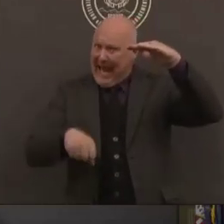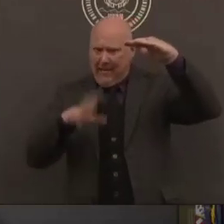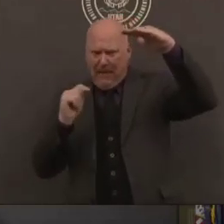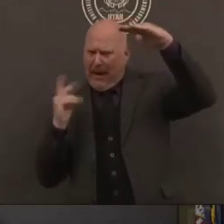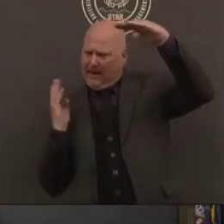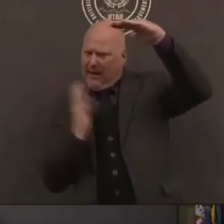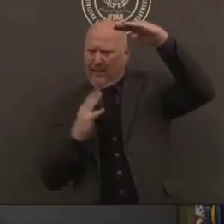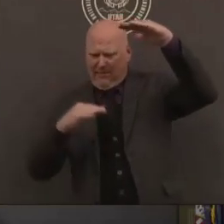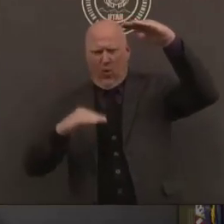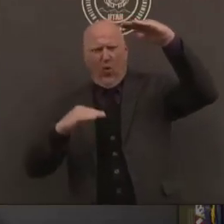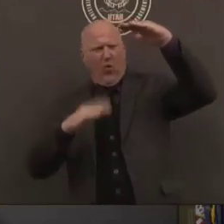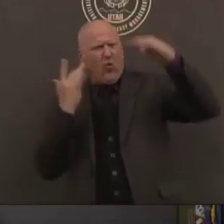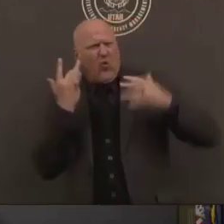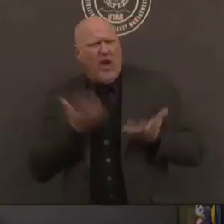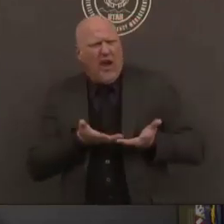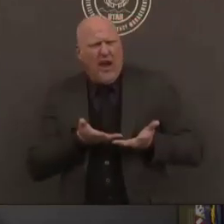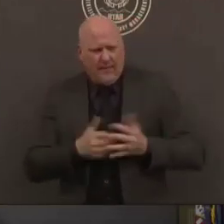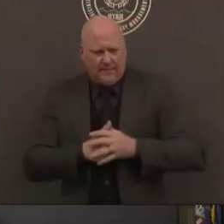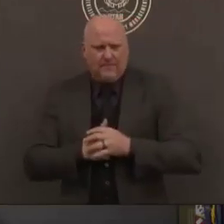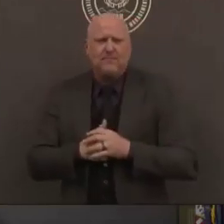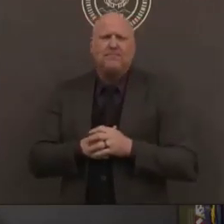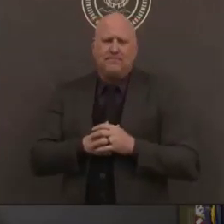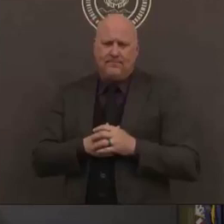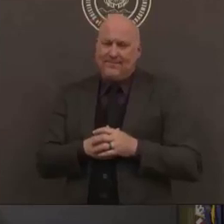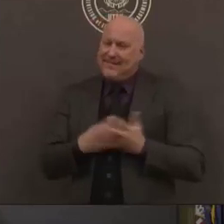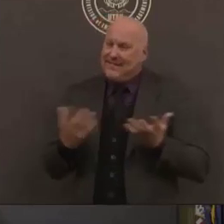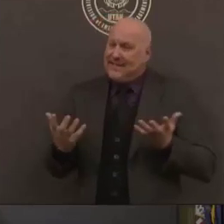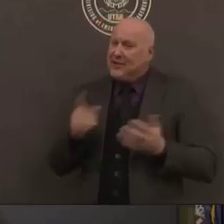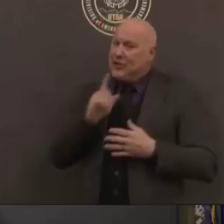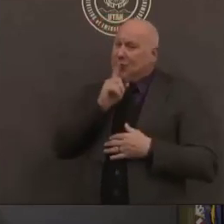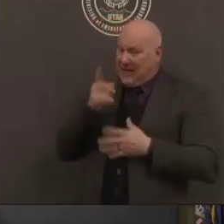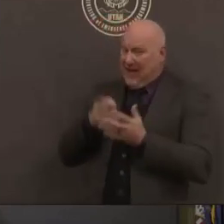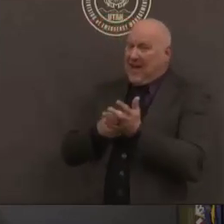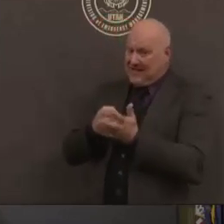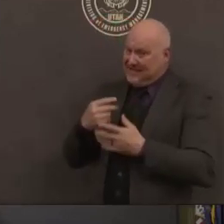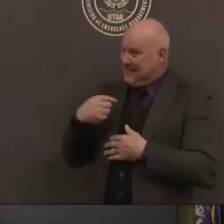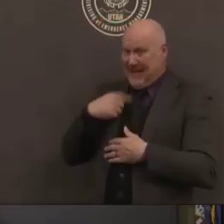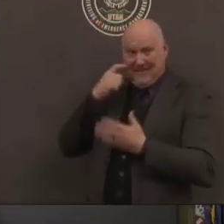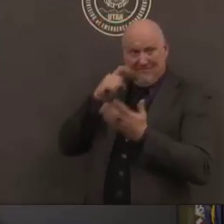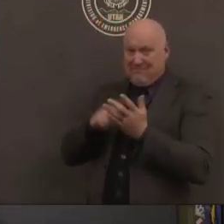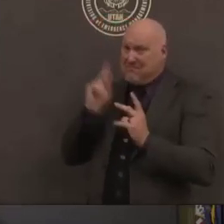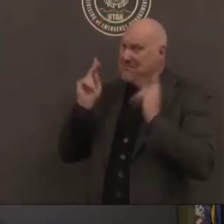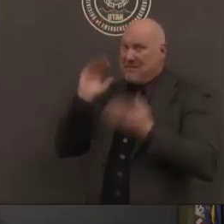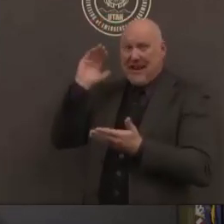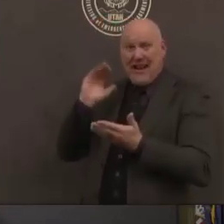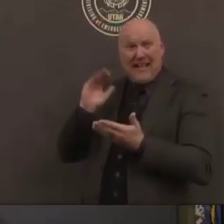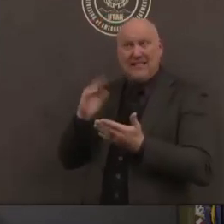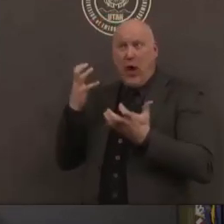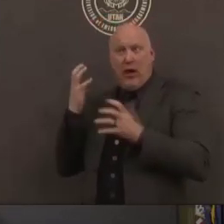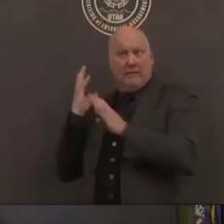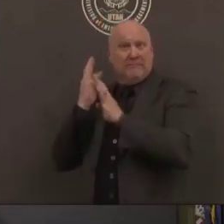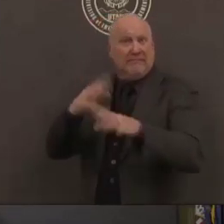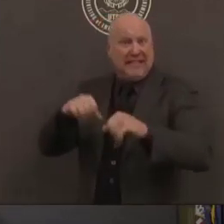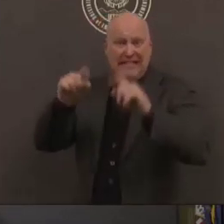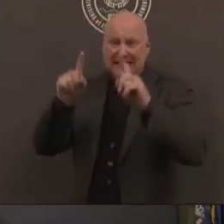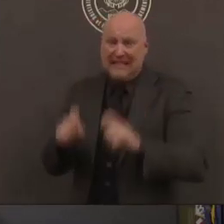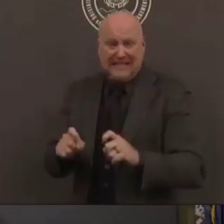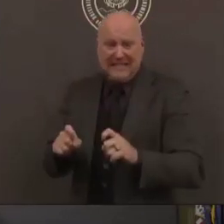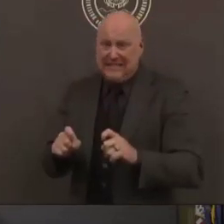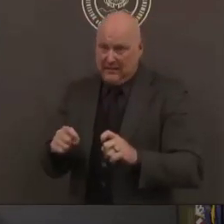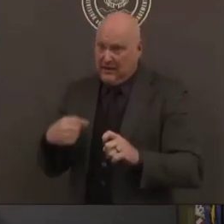have seen this decrease in demand for testing. We are increasing our testing sites so that those in more